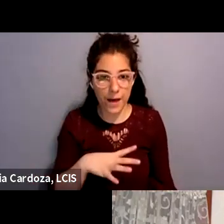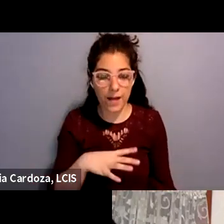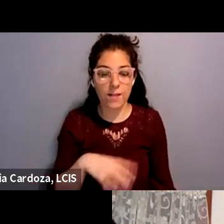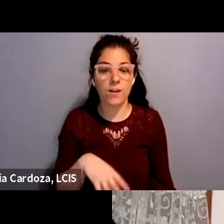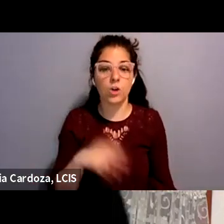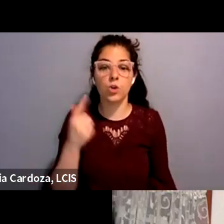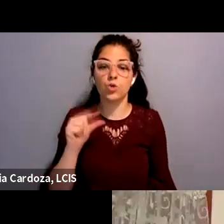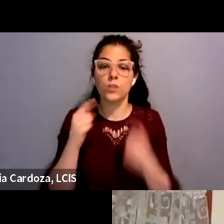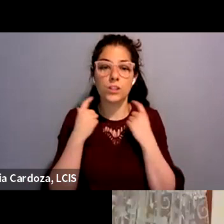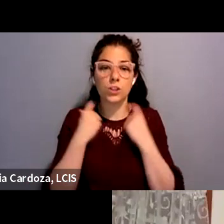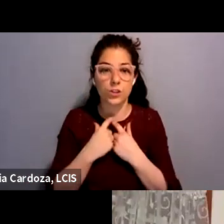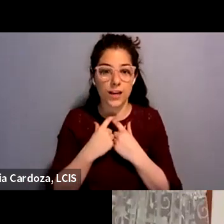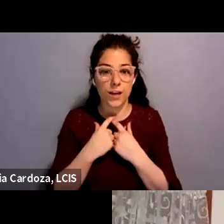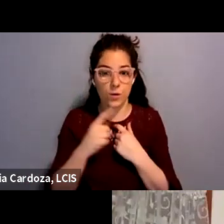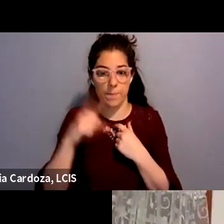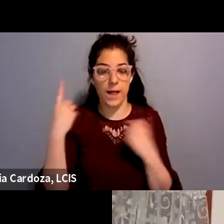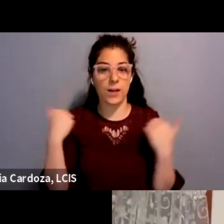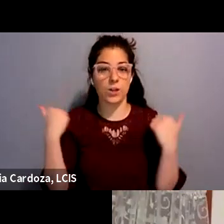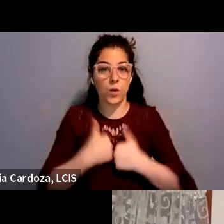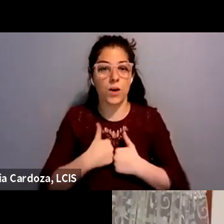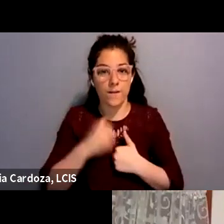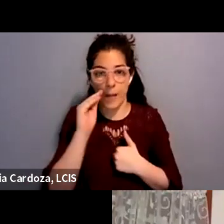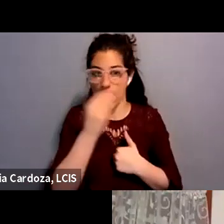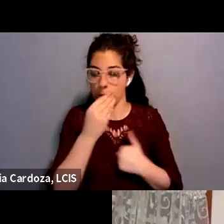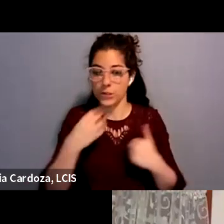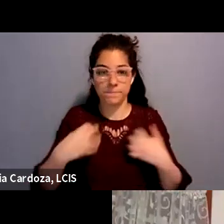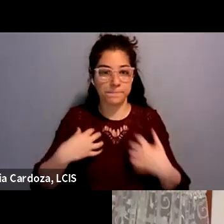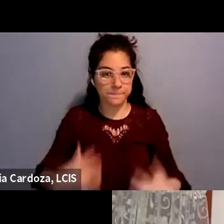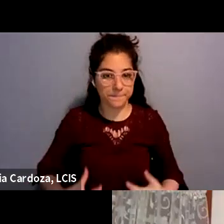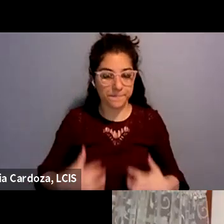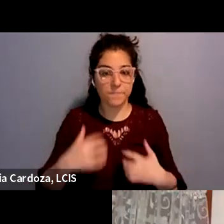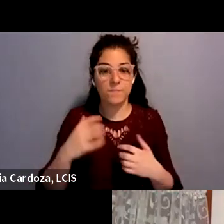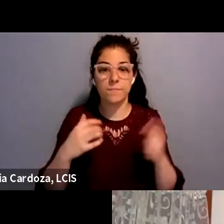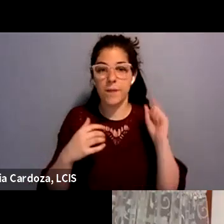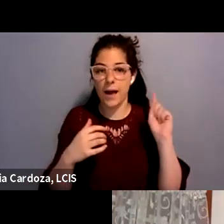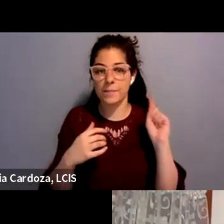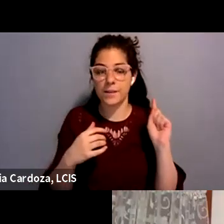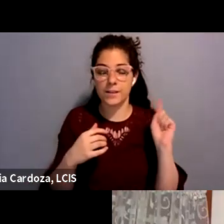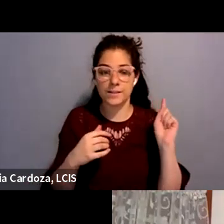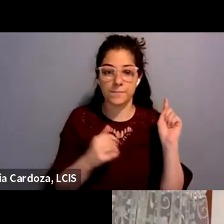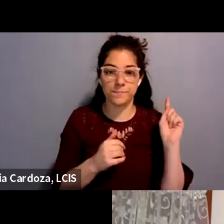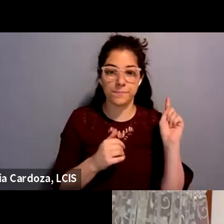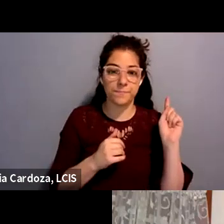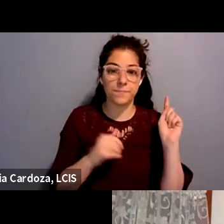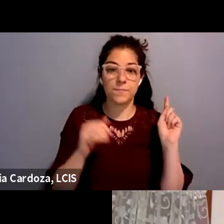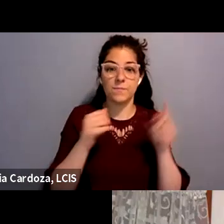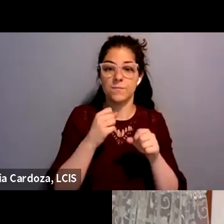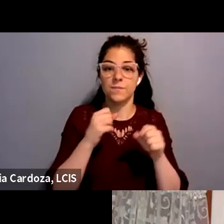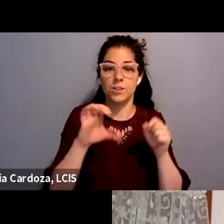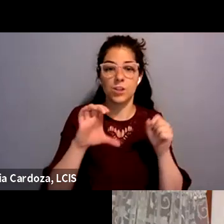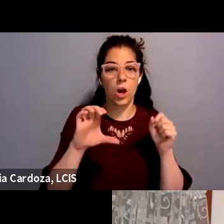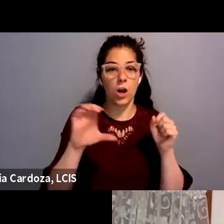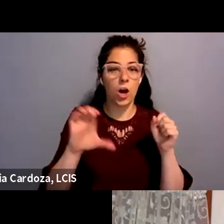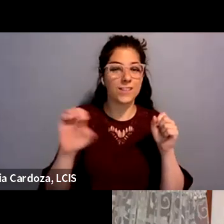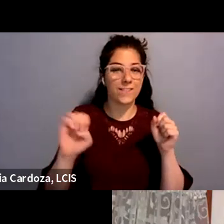green turtleneck with a black sweater with flowers on it. And behind me is the Cause Effective logo, you know,